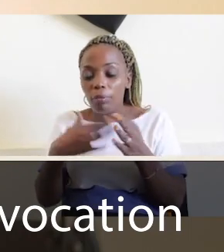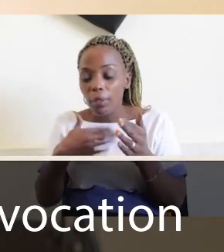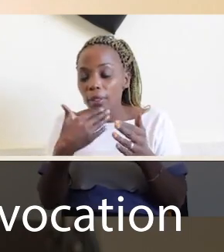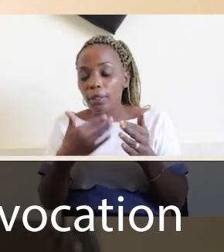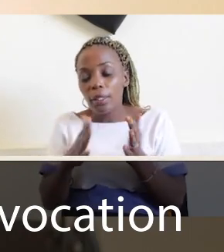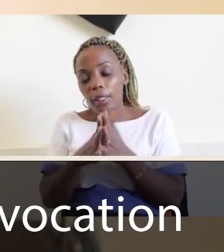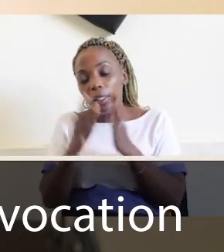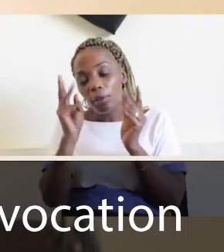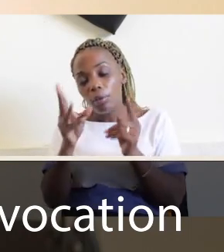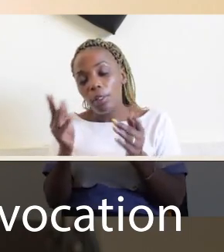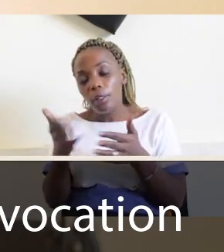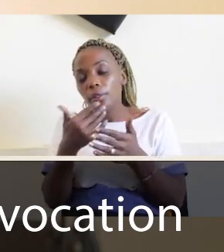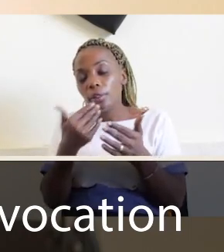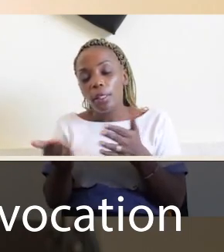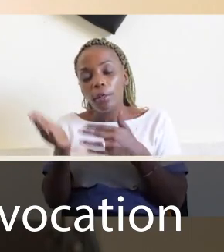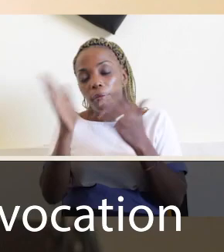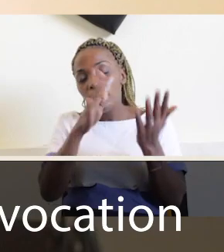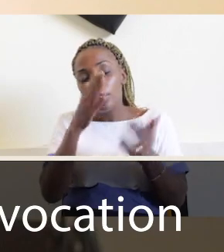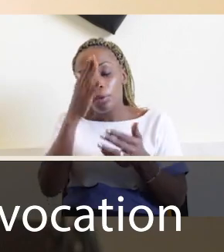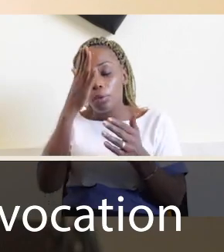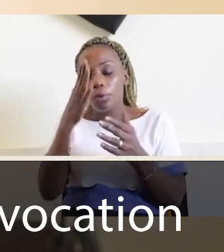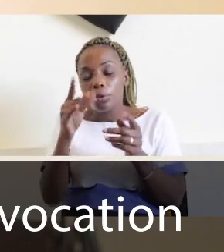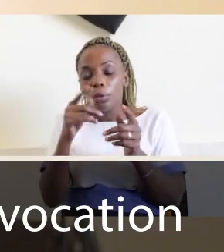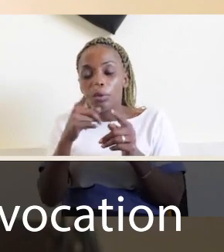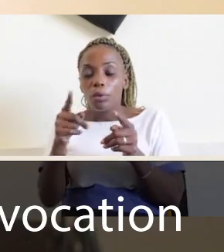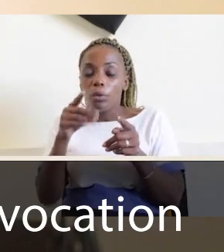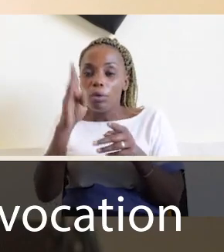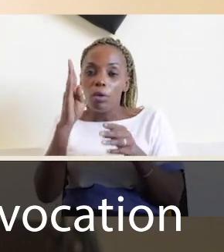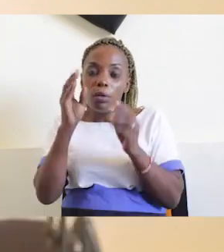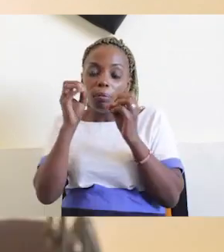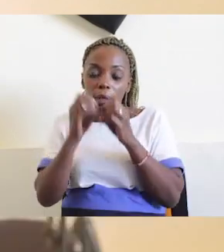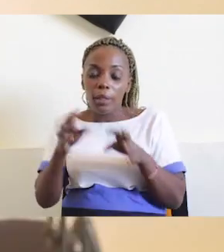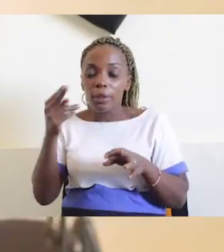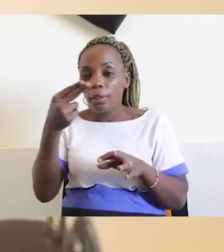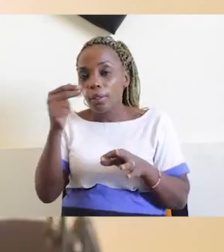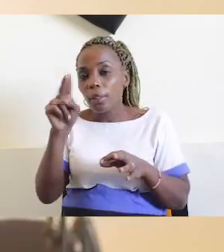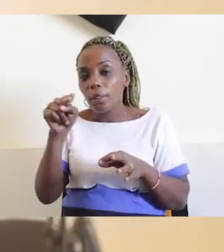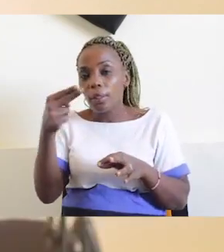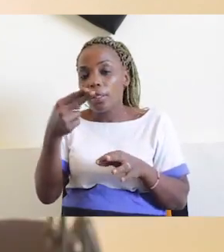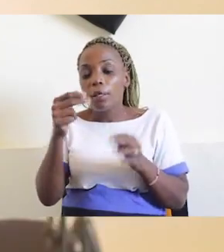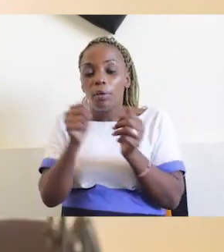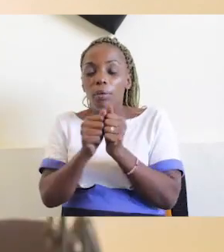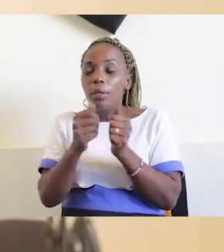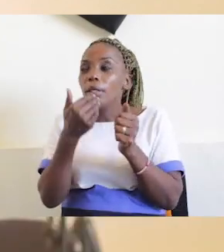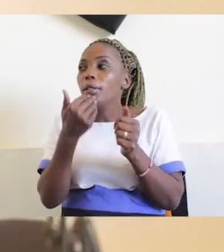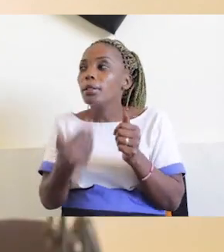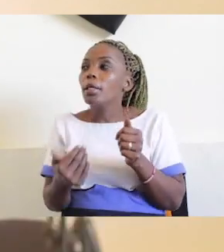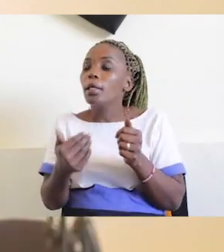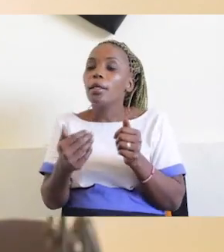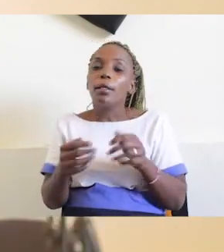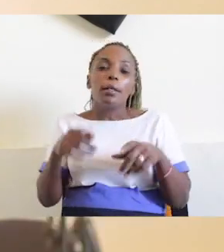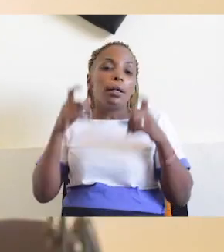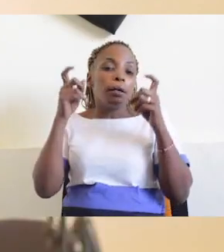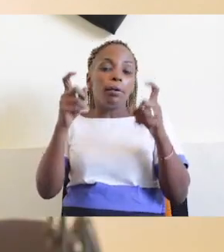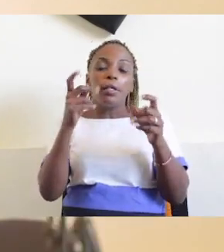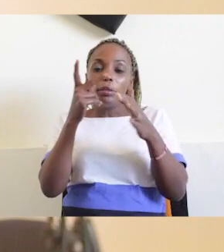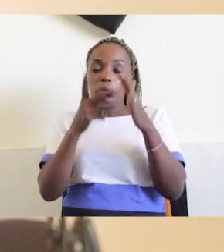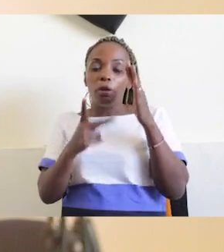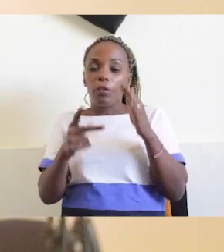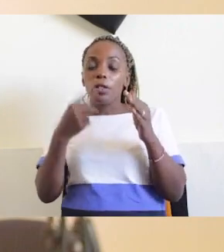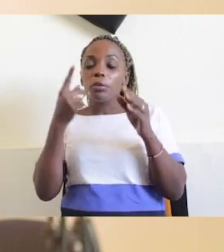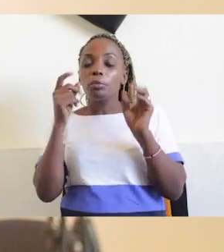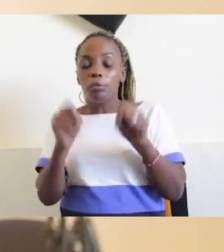would give him back to you. And so God blessed Hannah with a son, a great prophet that